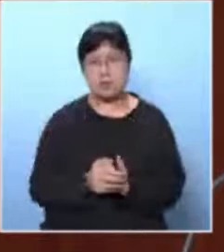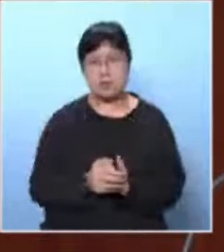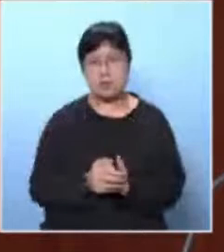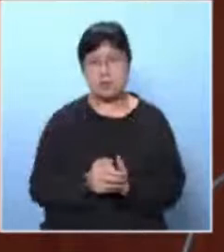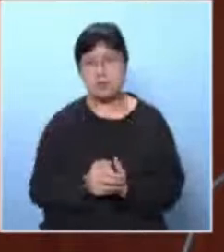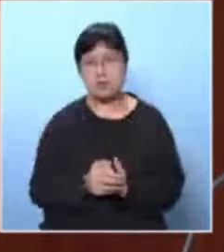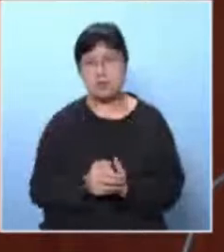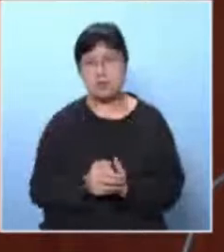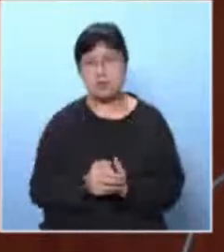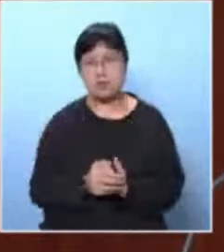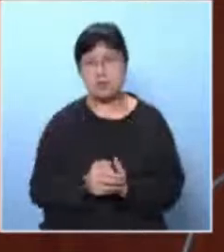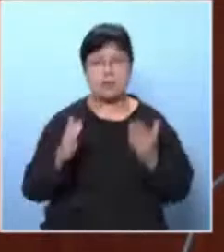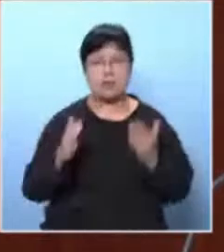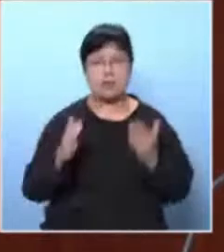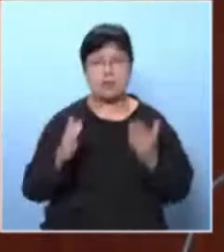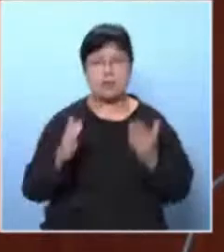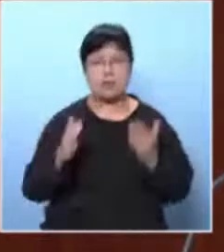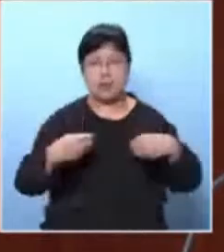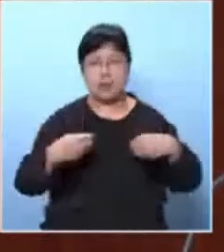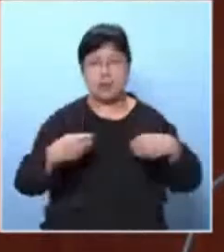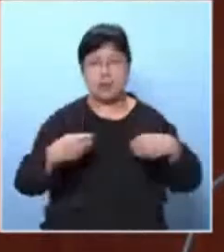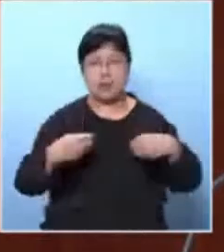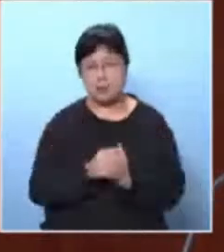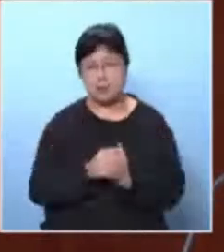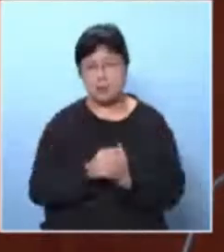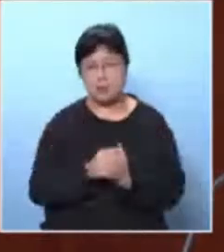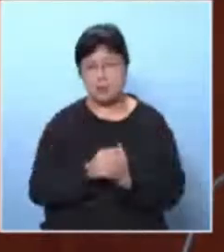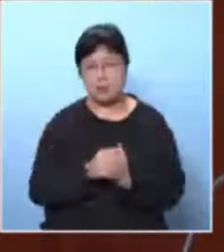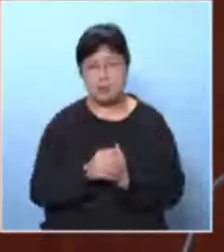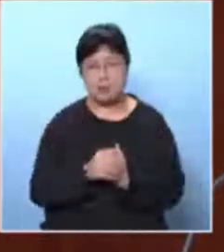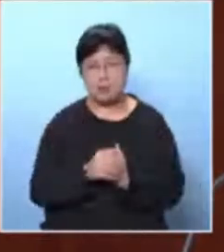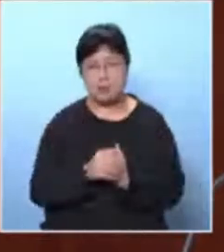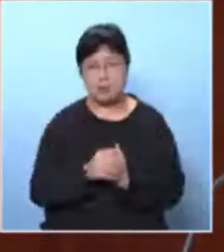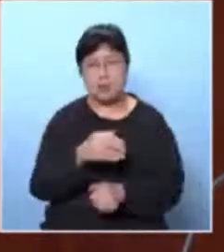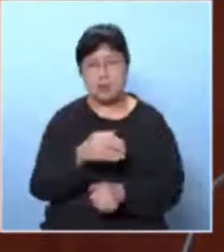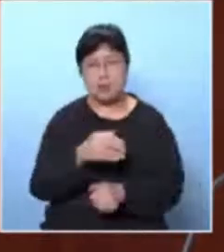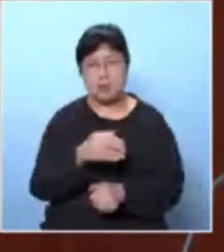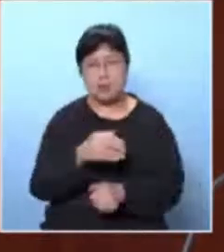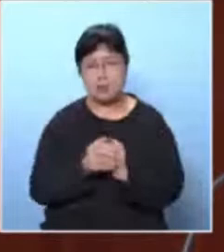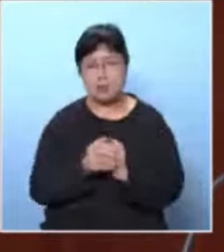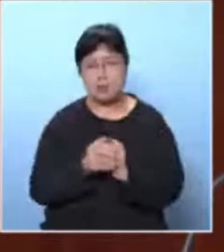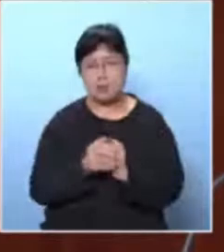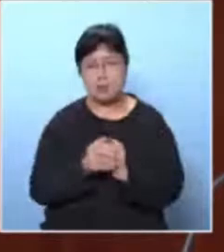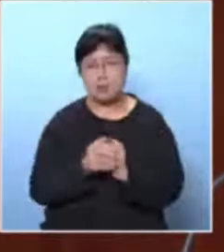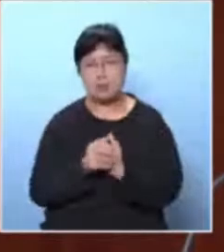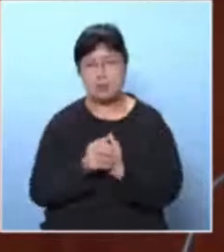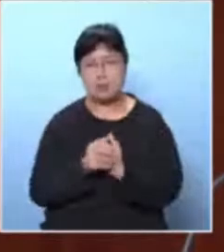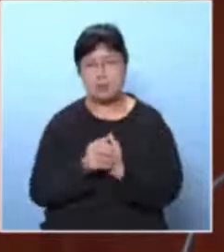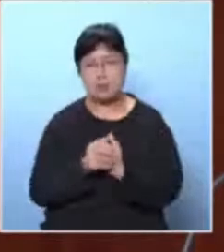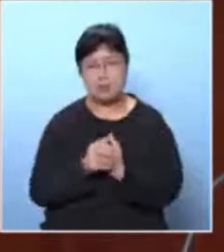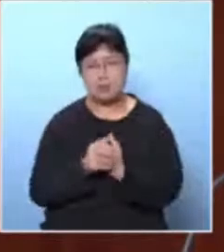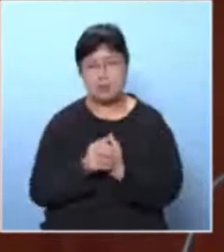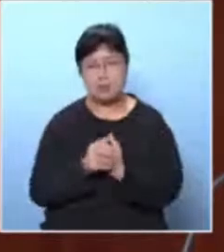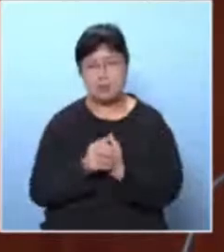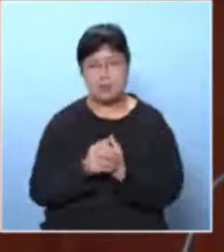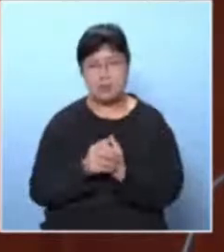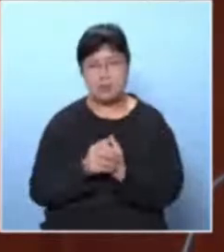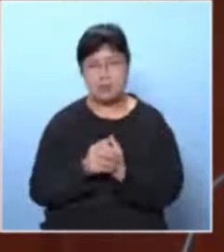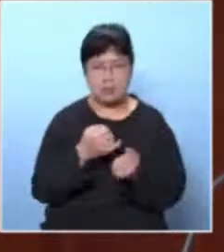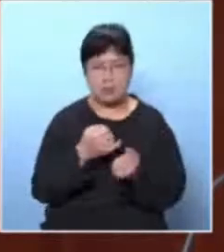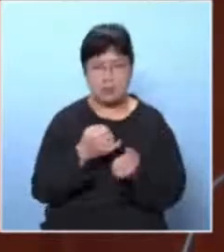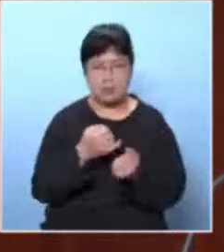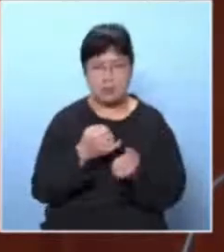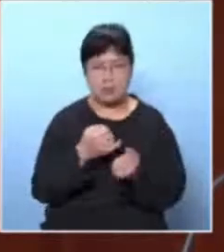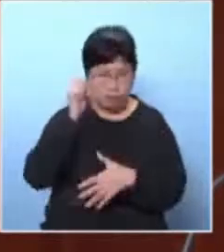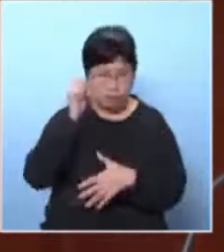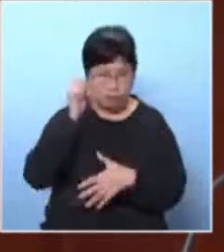education. Nurturing children presents new challenges for parents, including